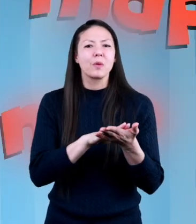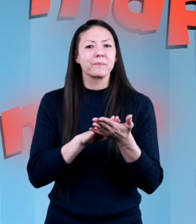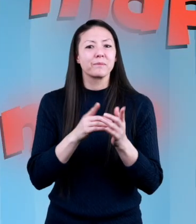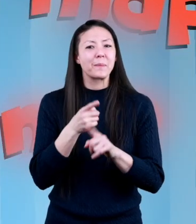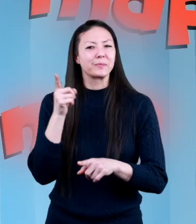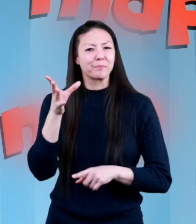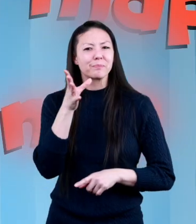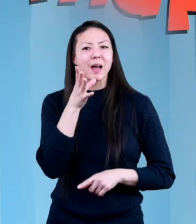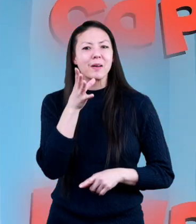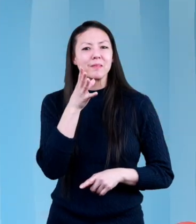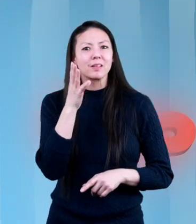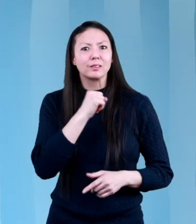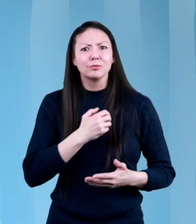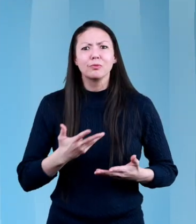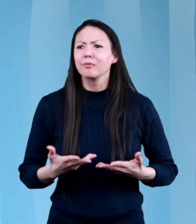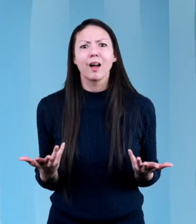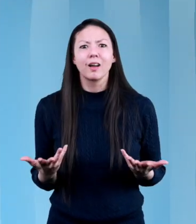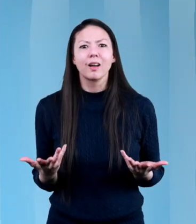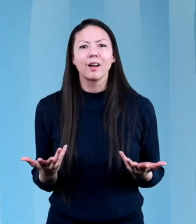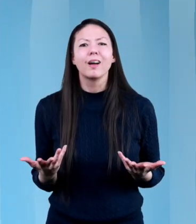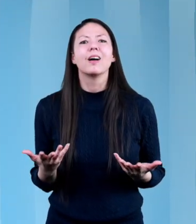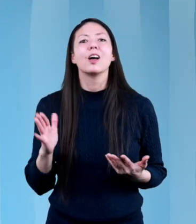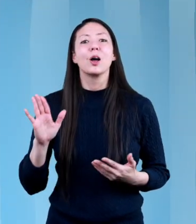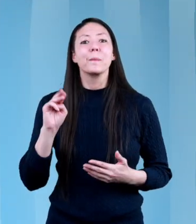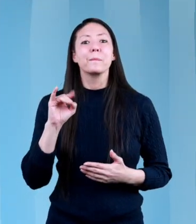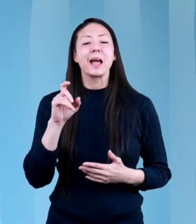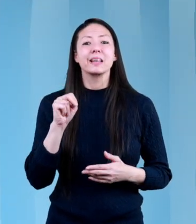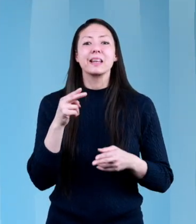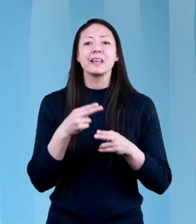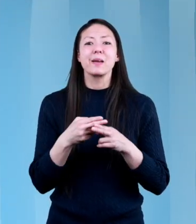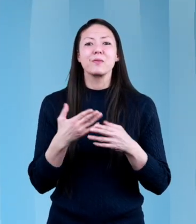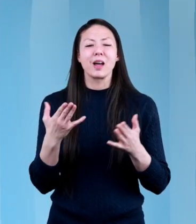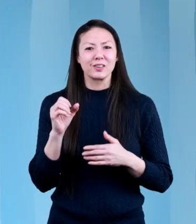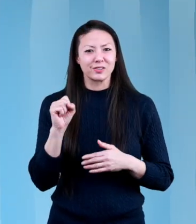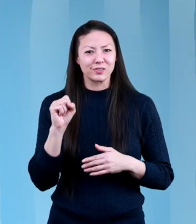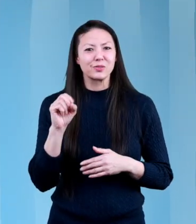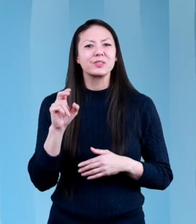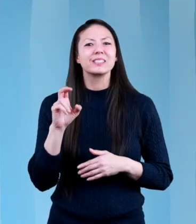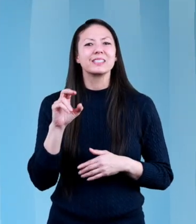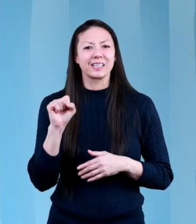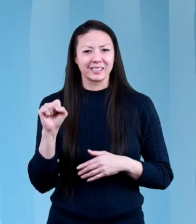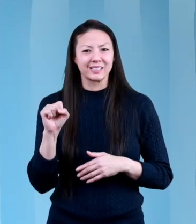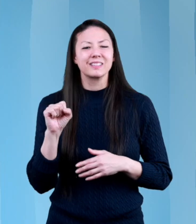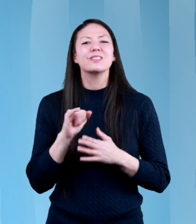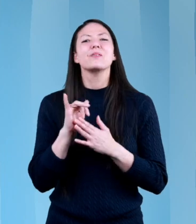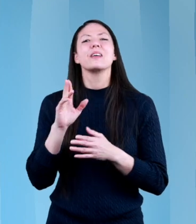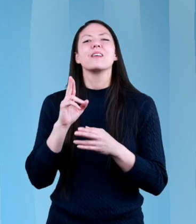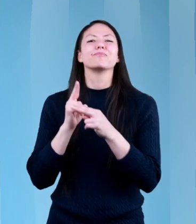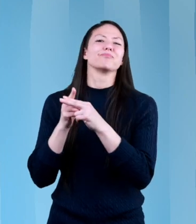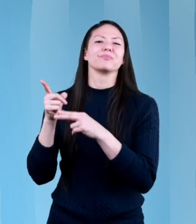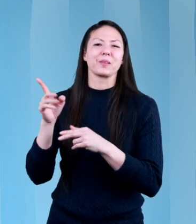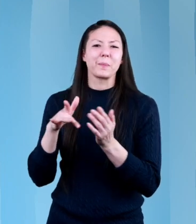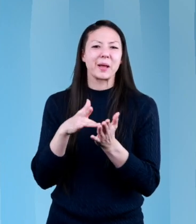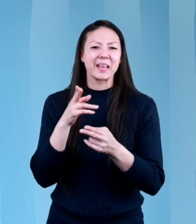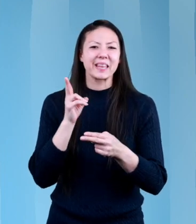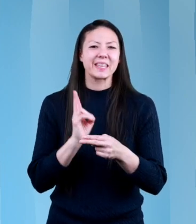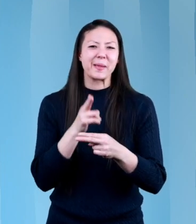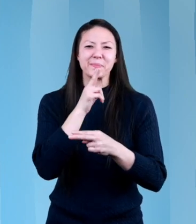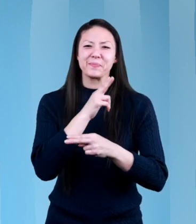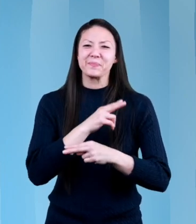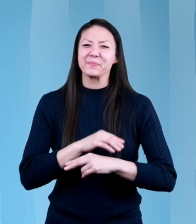came from his mom. And guess what? Her maiden name was Seuss, which was also his middle